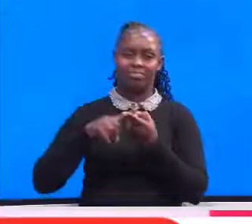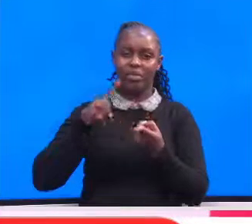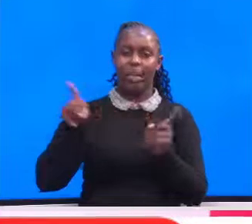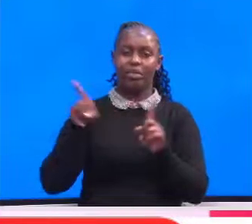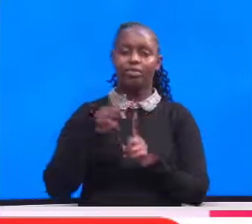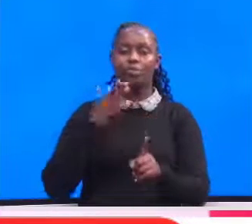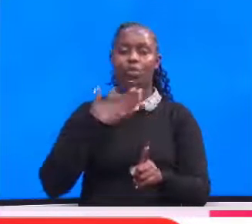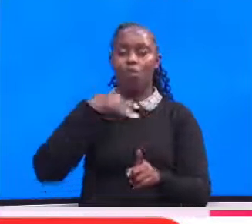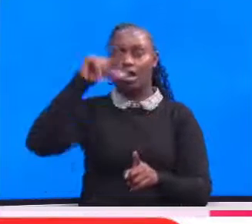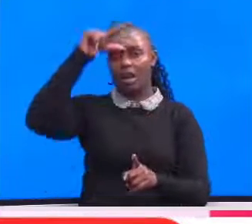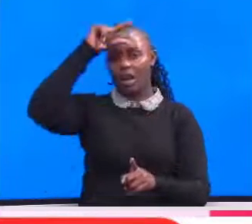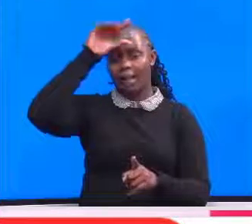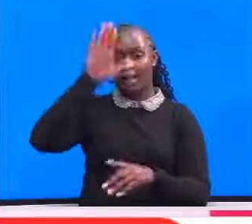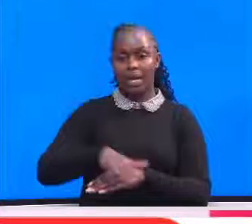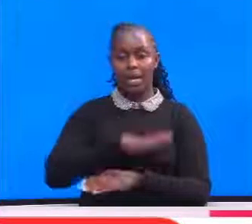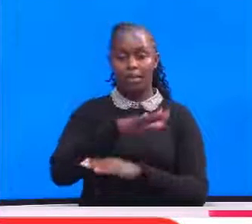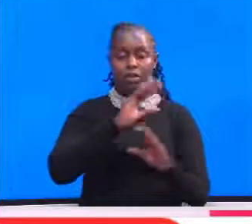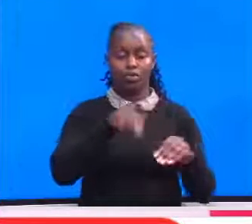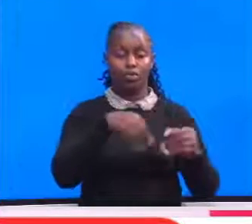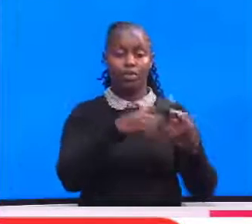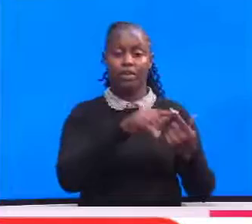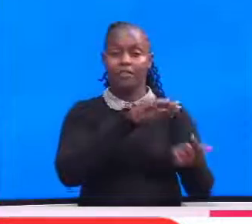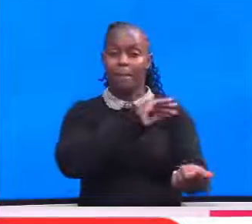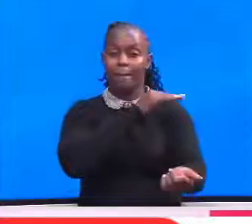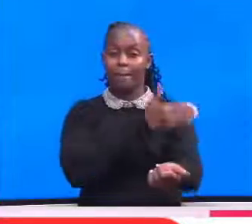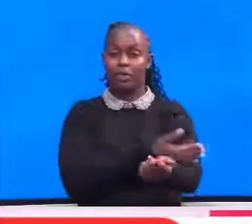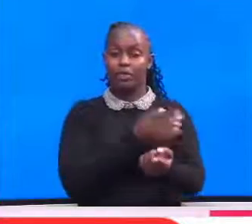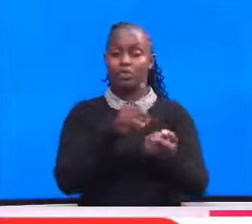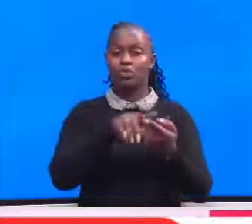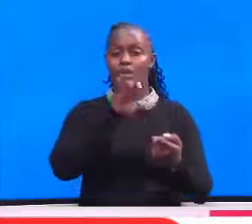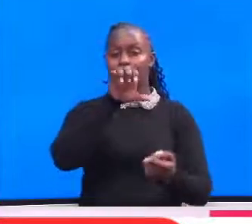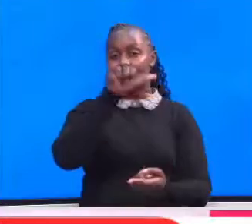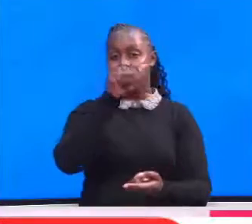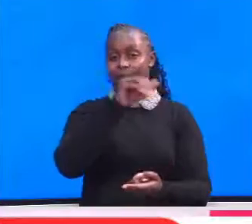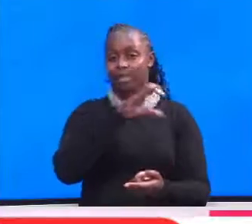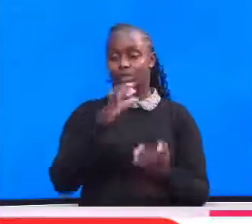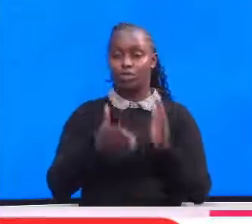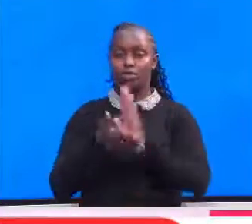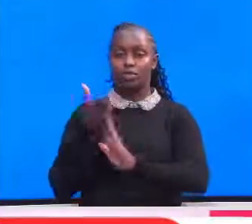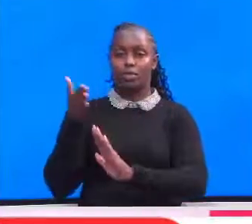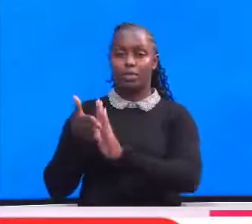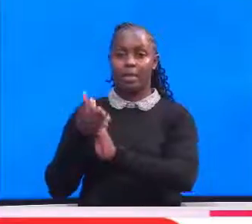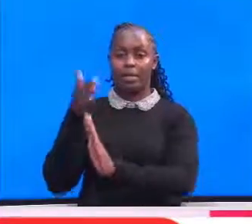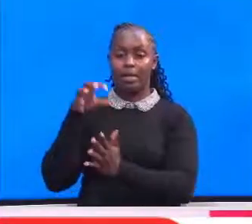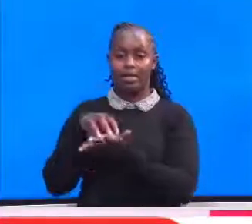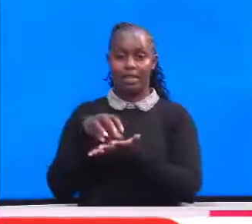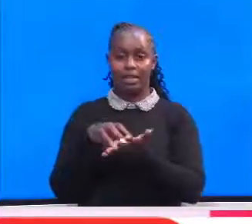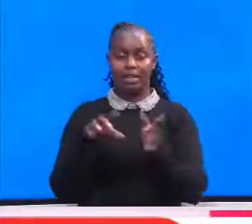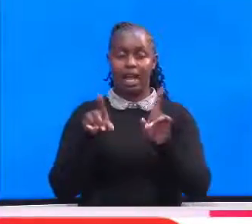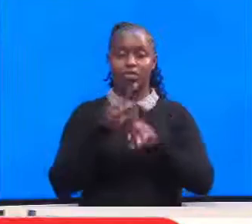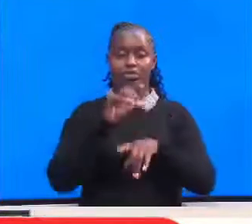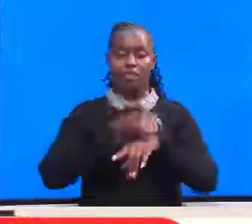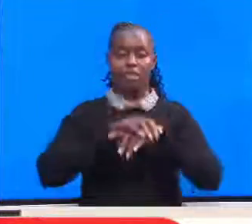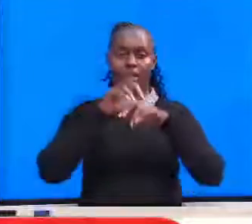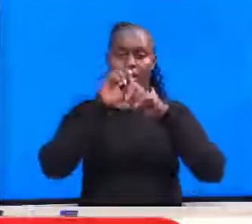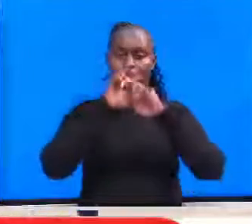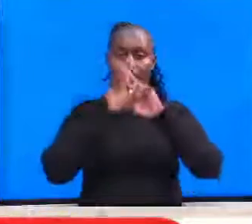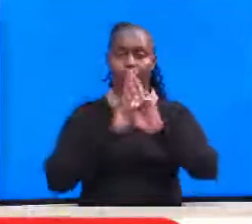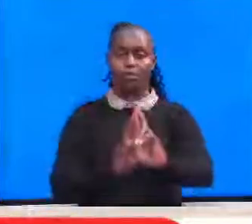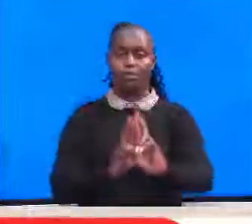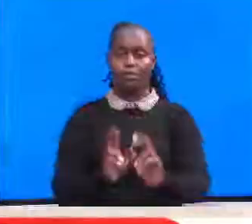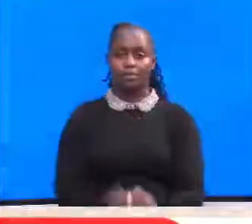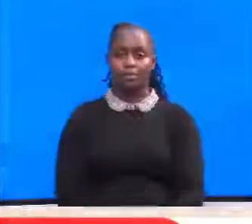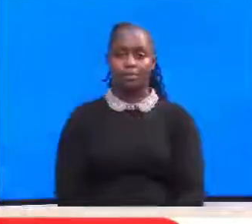over prosecutorial powers to the anti-graft agency to speed up the cases, as Grace Courier details.